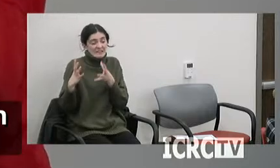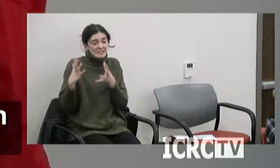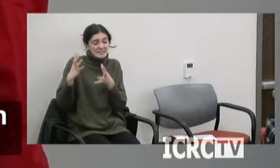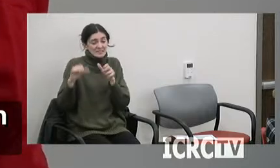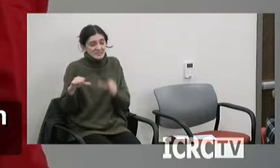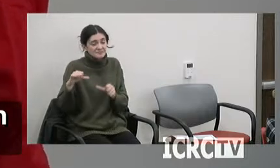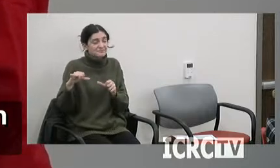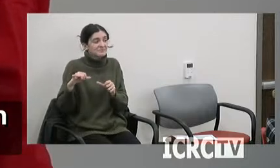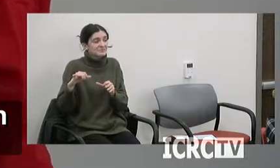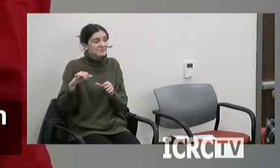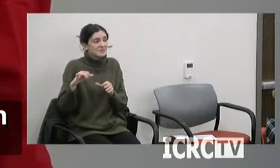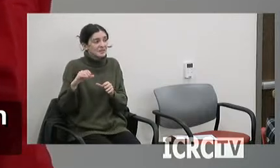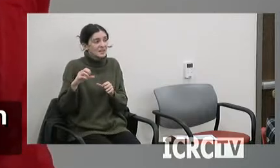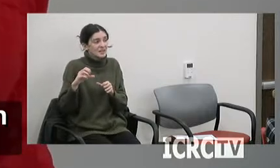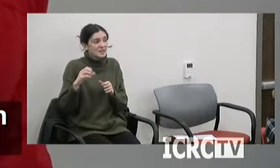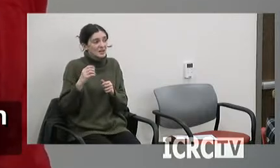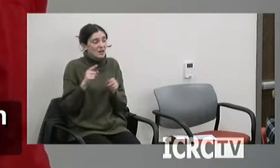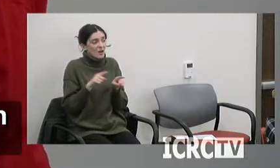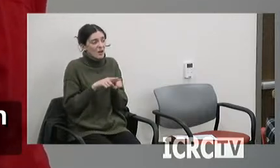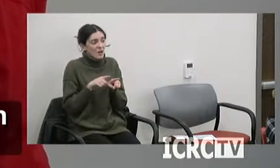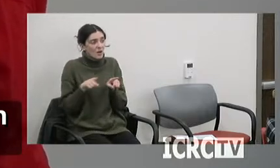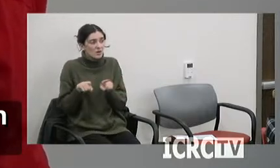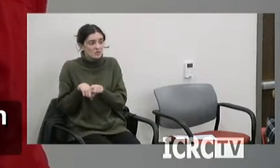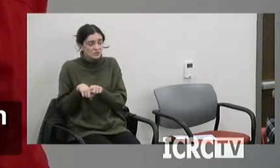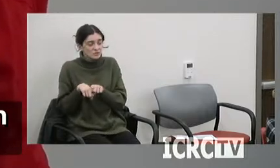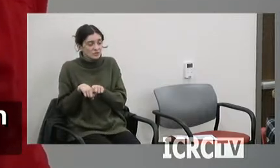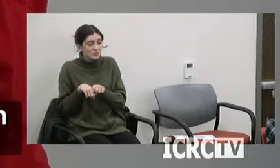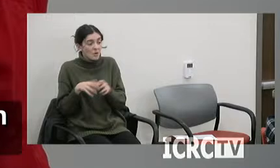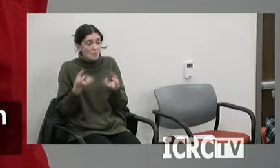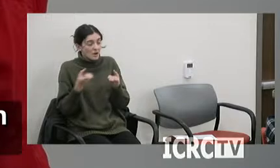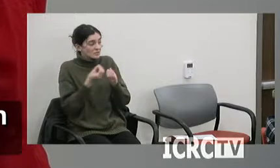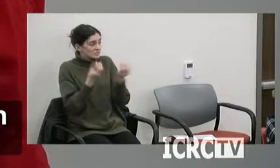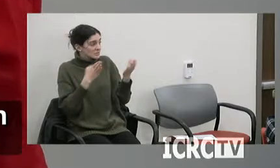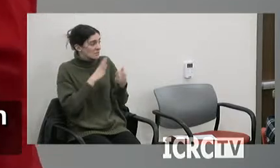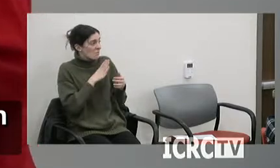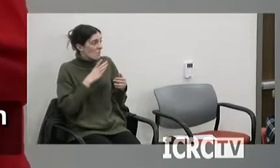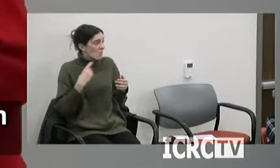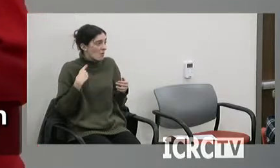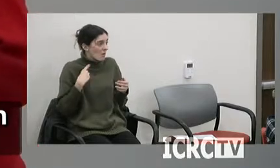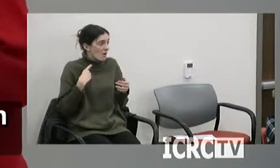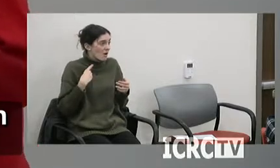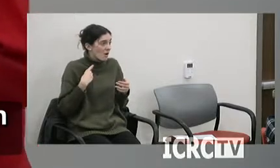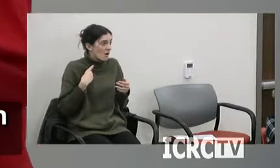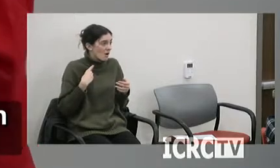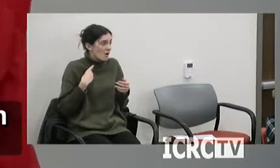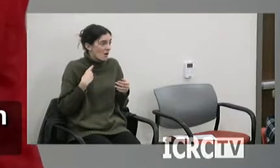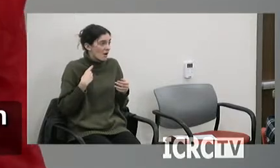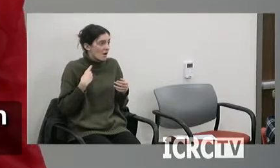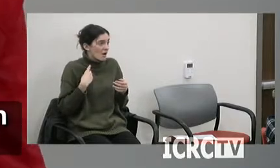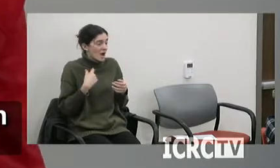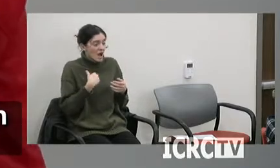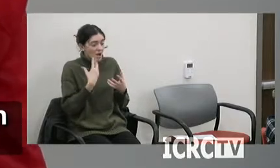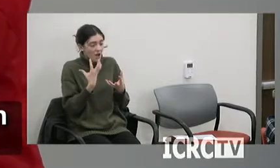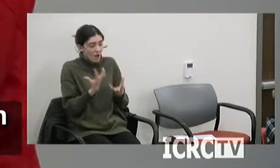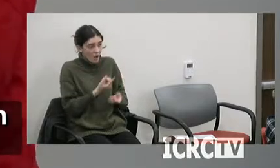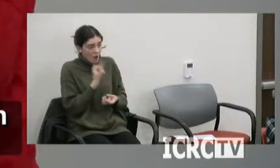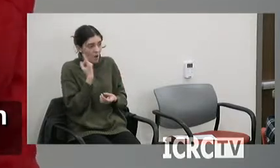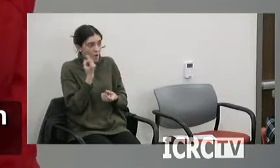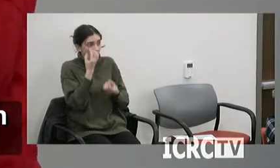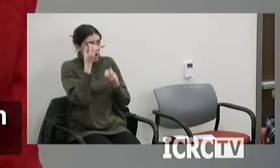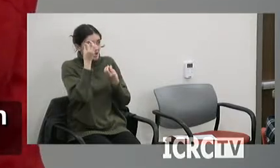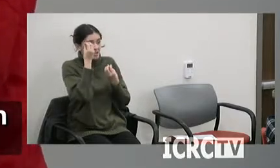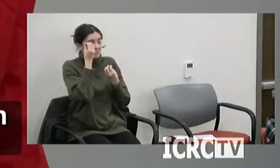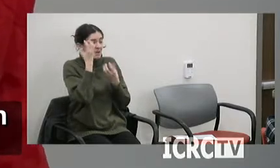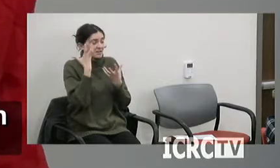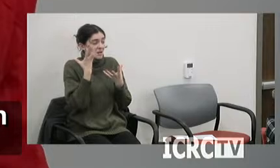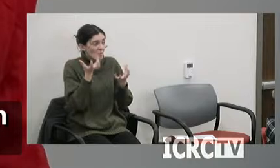any member of this board has a reservation about something that we talk about in committee, I'm always reflective and wondering what I could have done from last Thursday to this